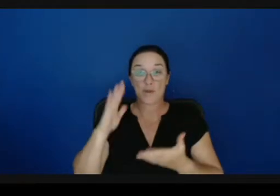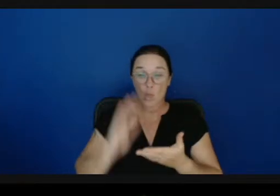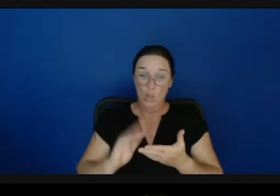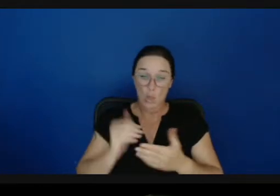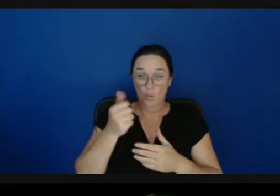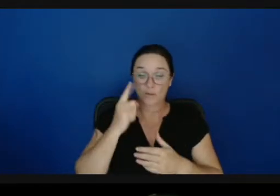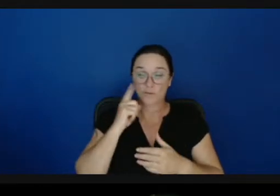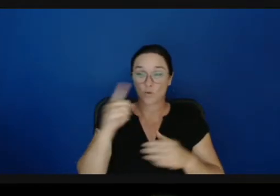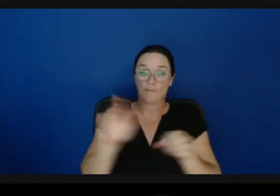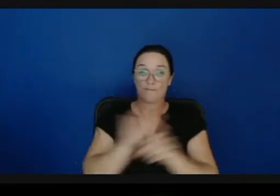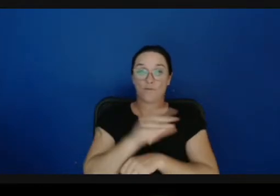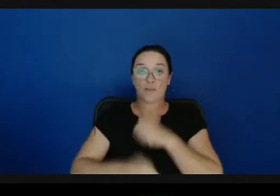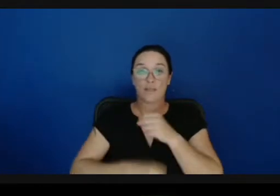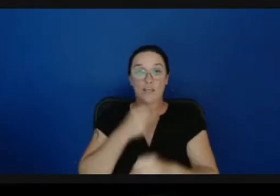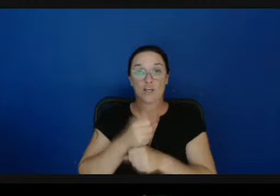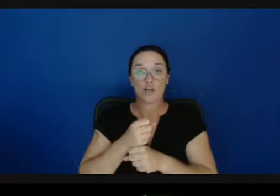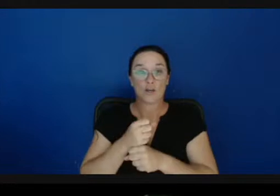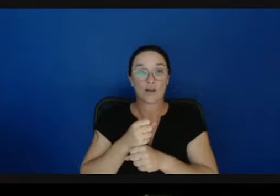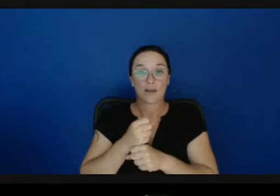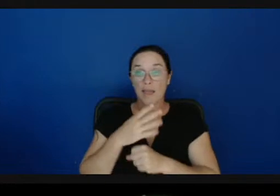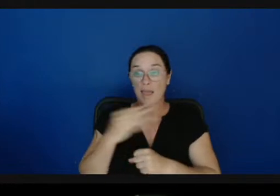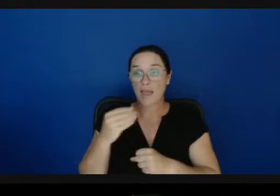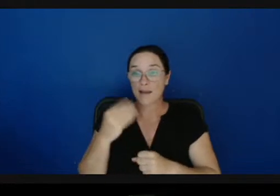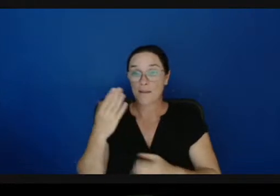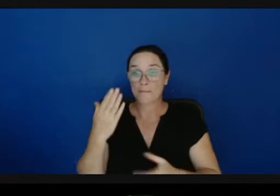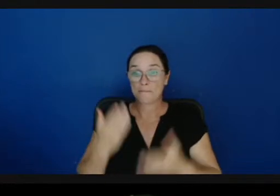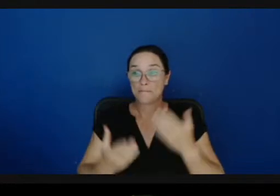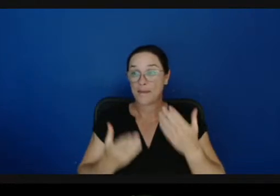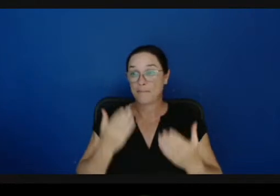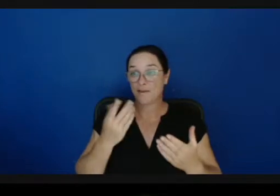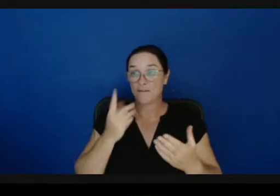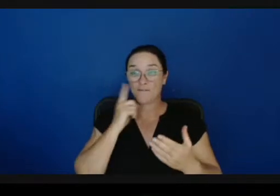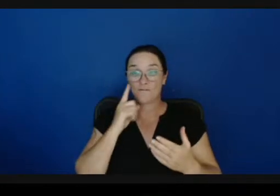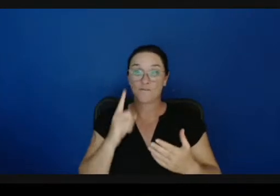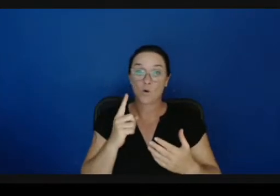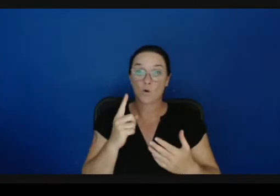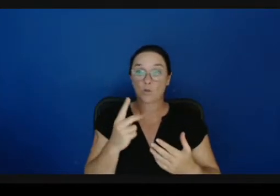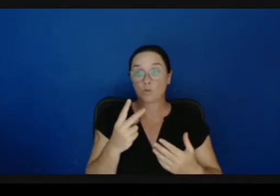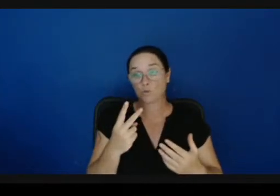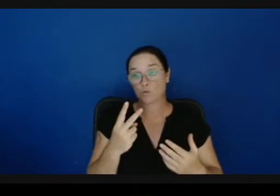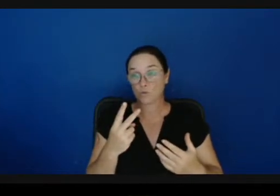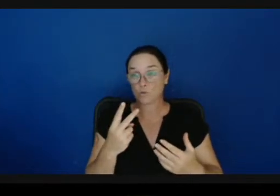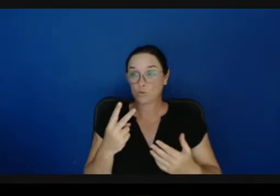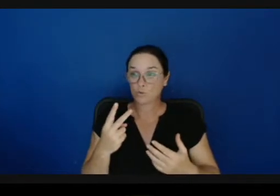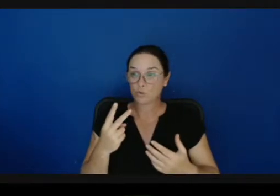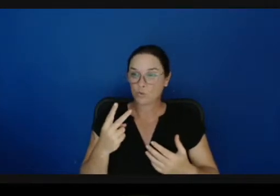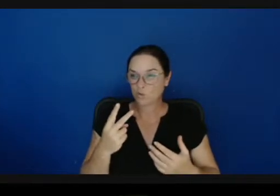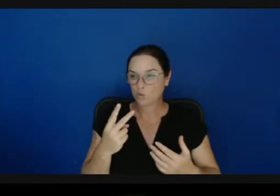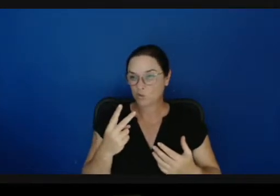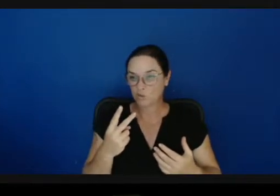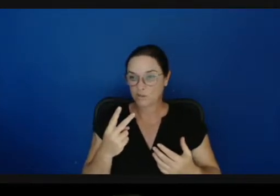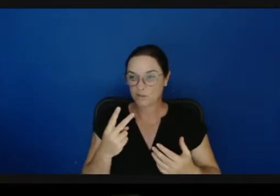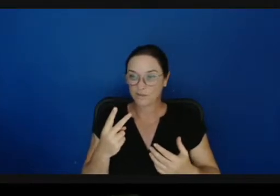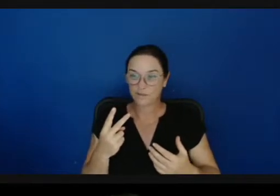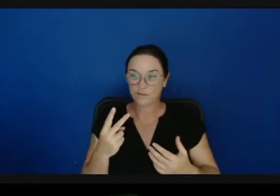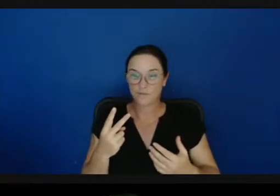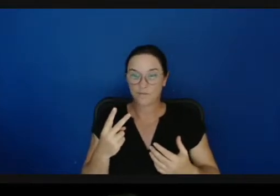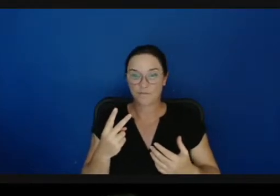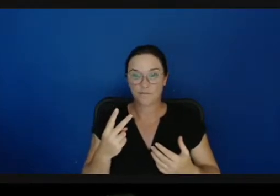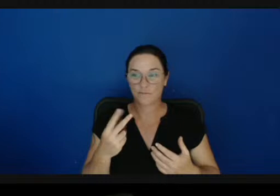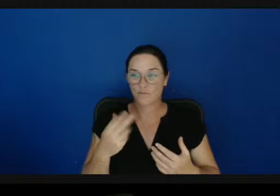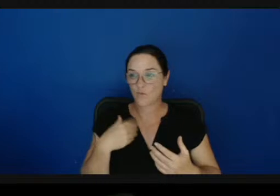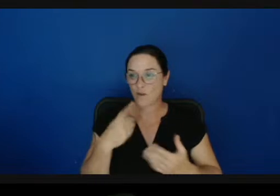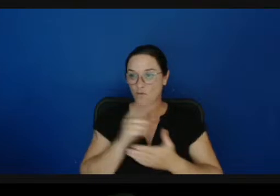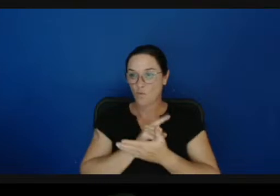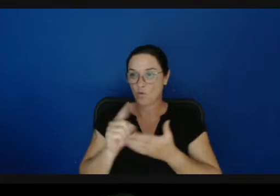year, and perhaps of the last how long has it been since we've had earthquakes at this level, right? We have another week left in